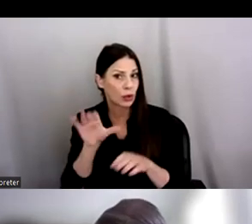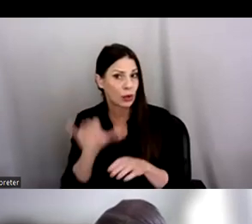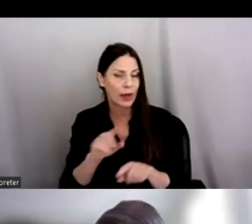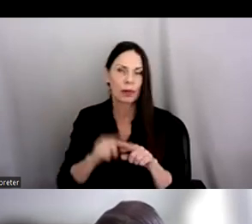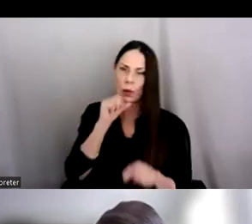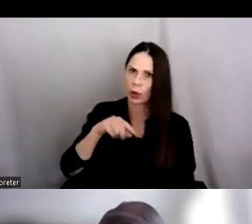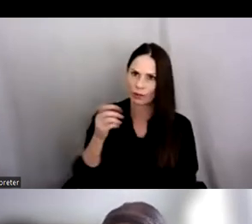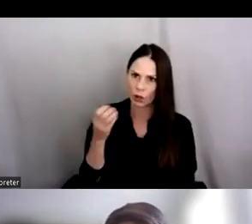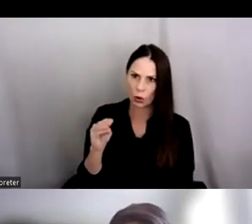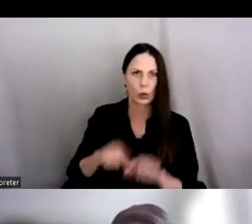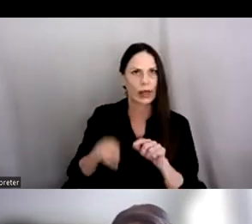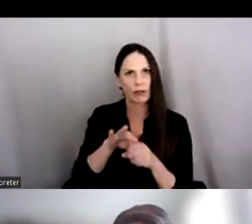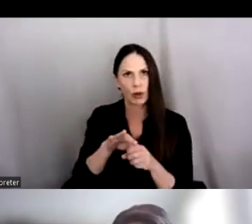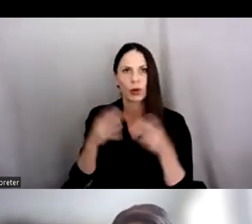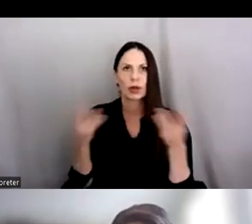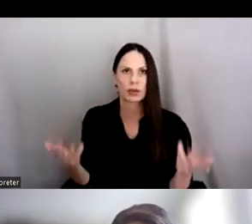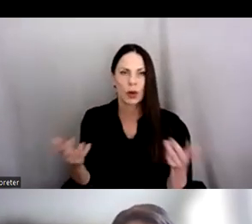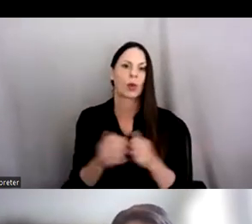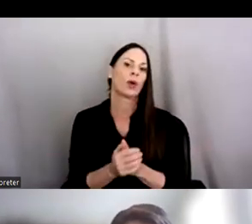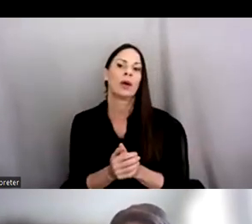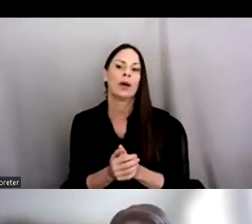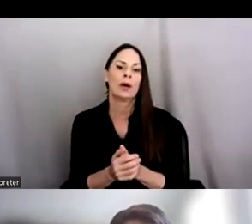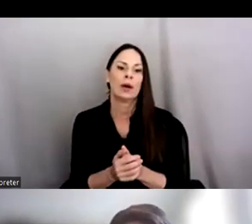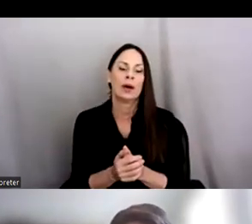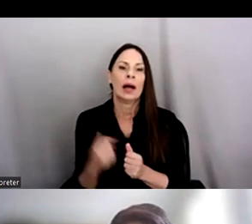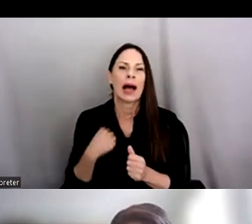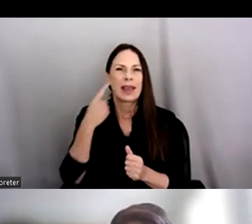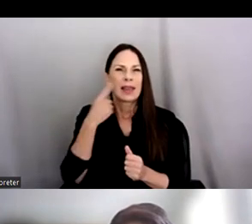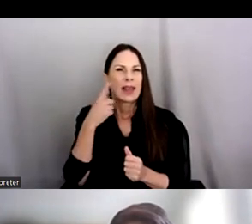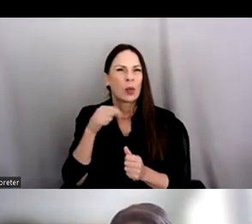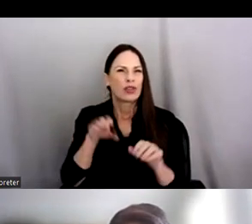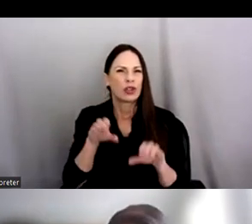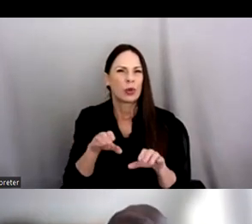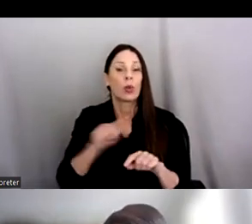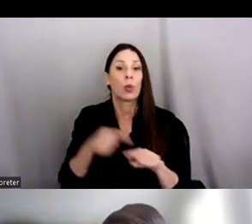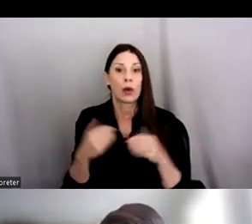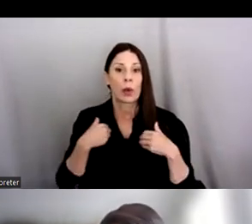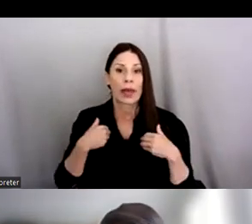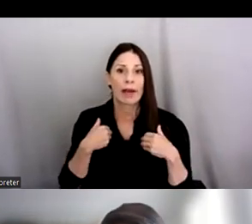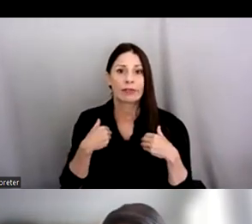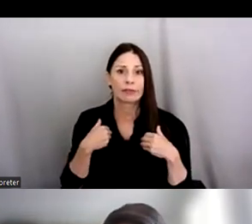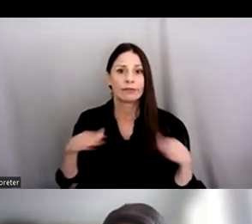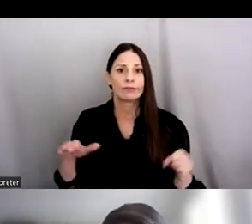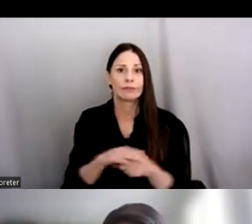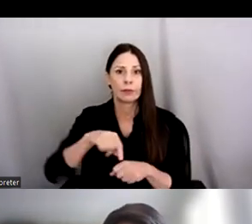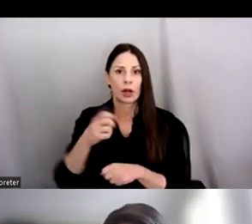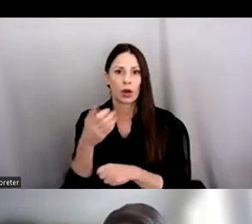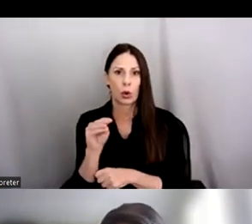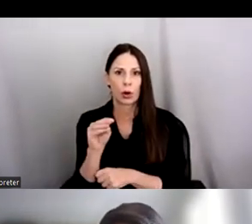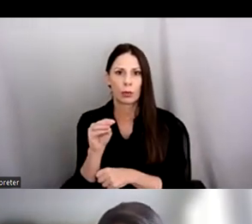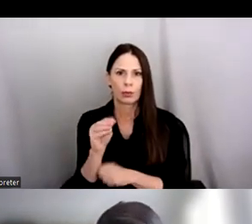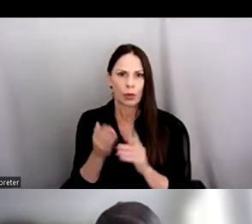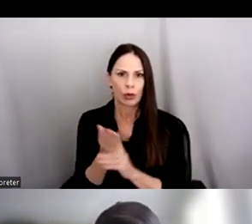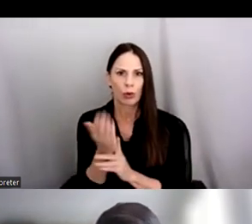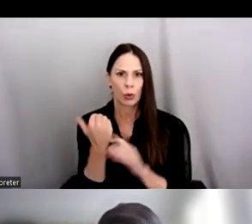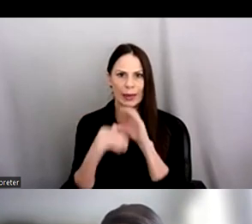it. So I think we should do that when we have a quorum, or at least via email, that we do that